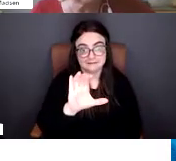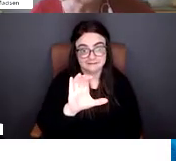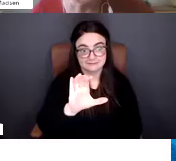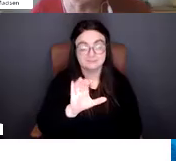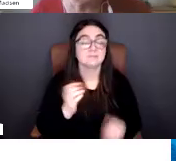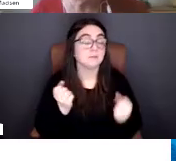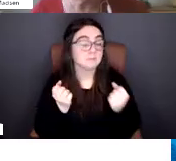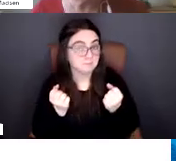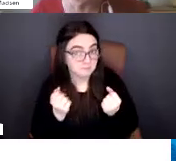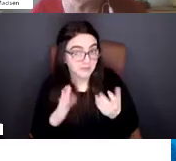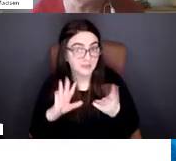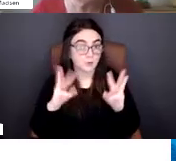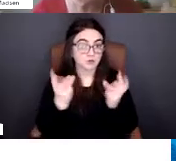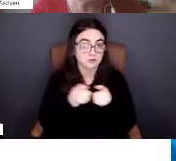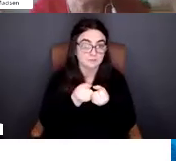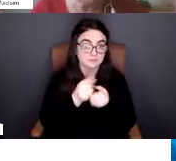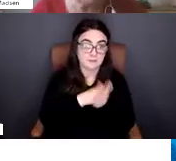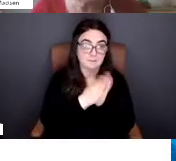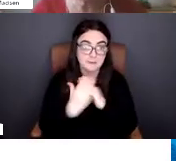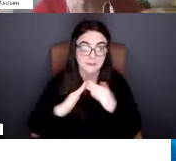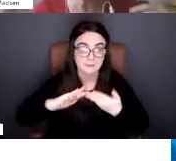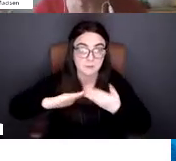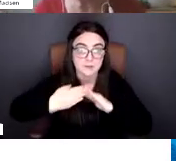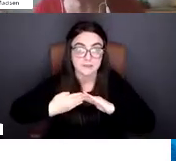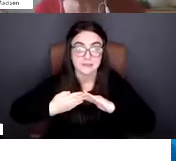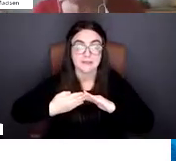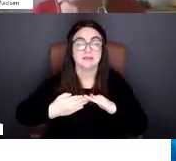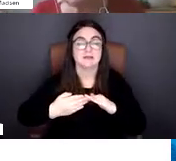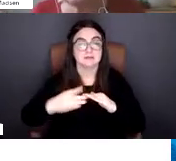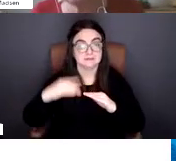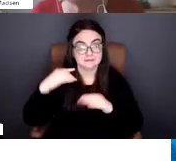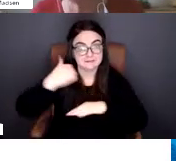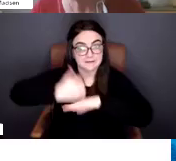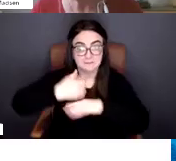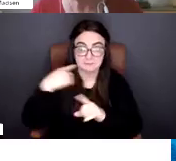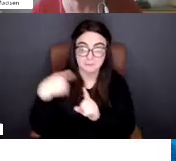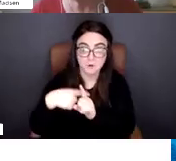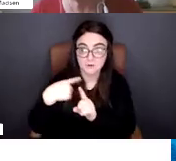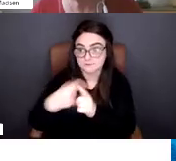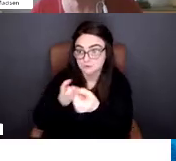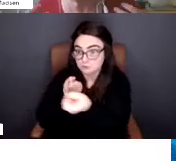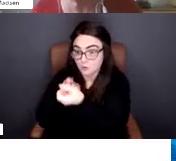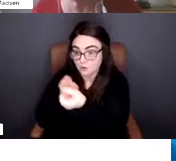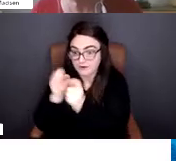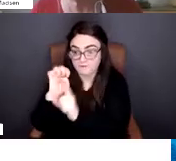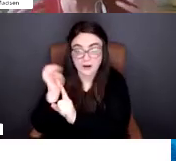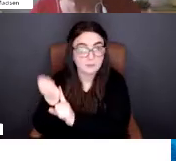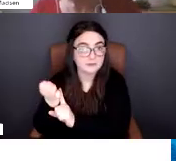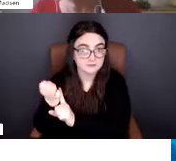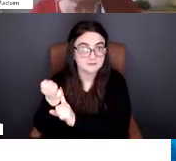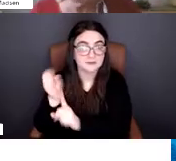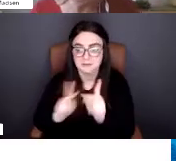building and creating positive, supportive environments where people feel